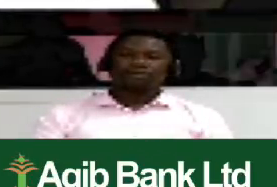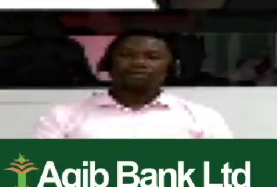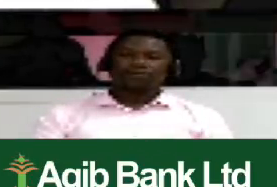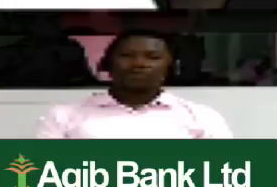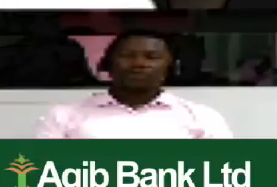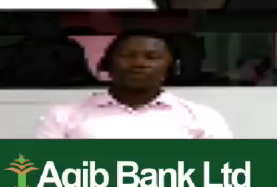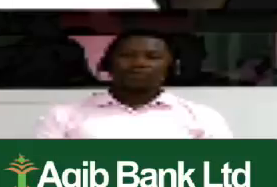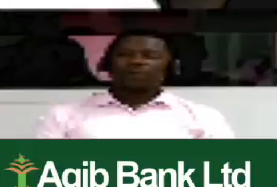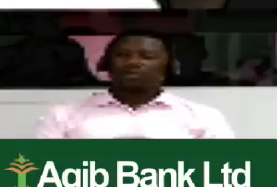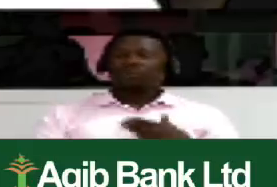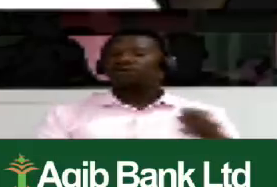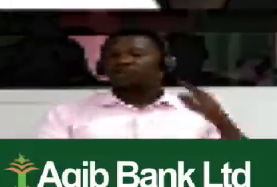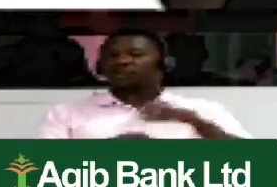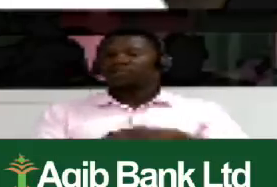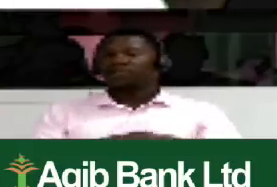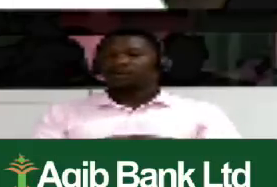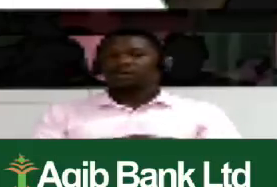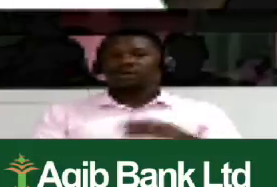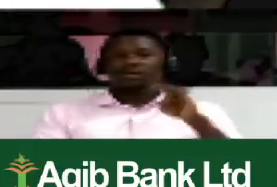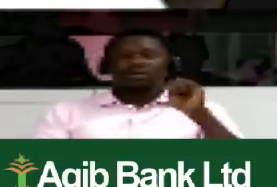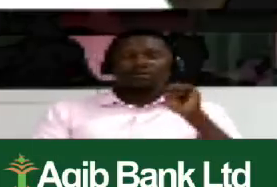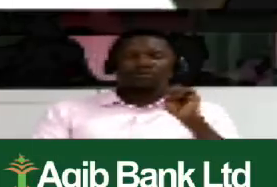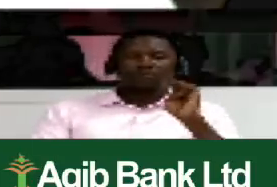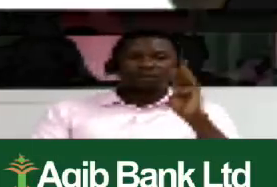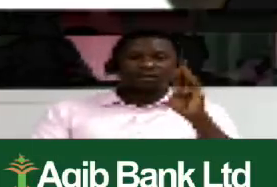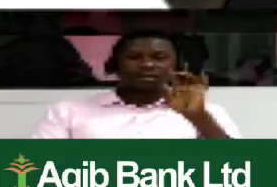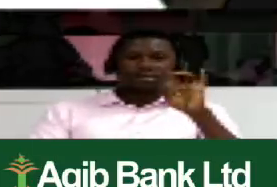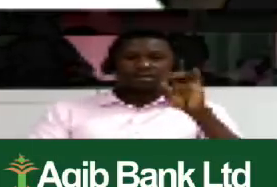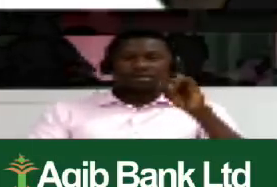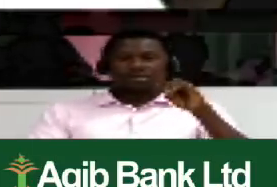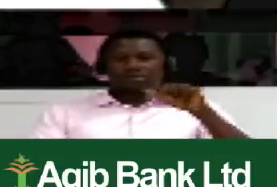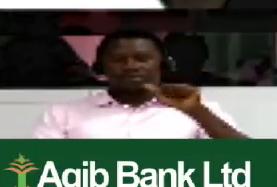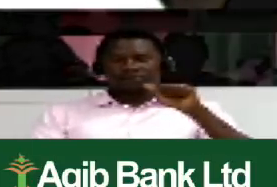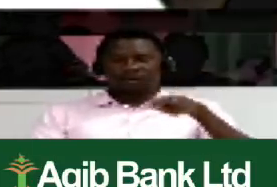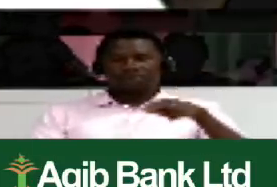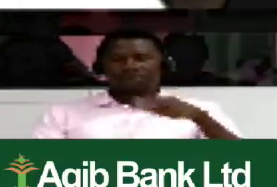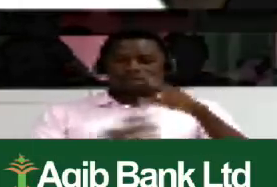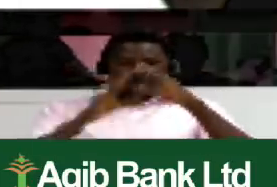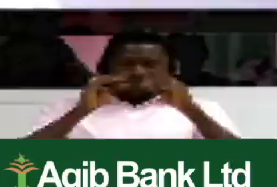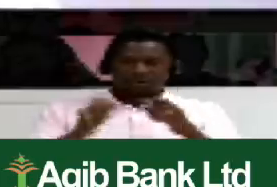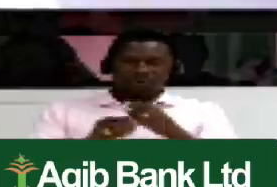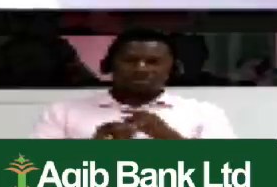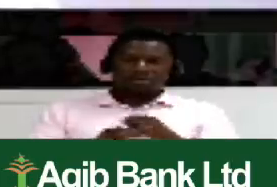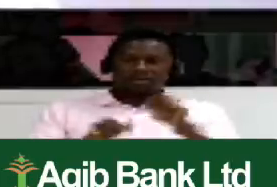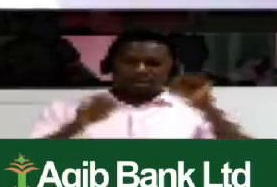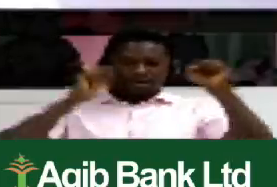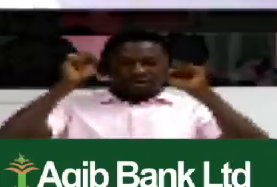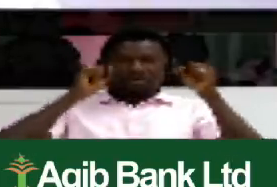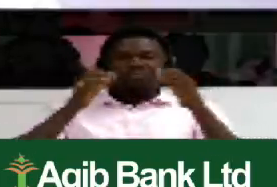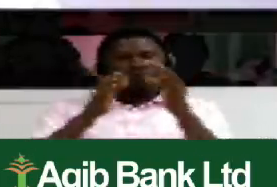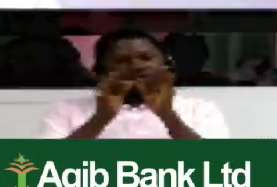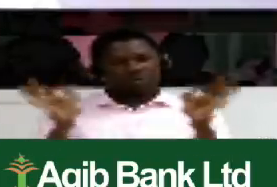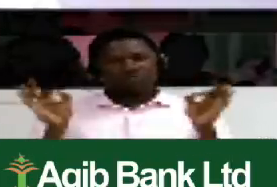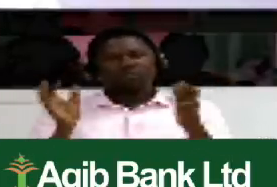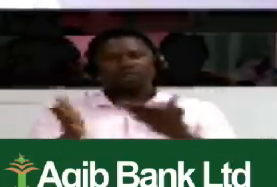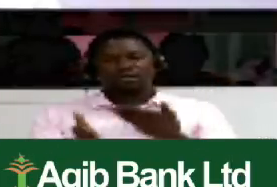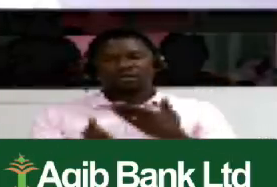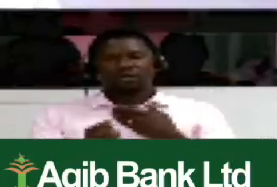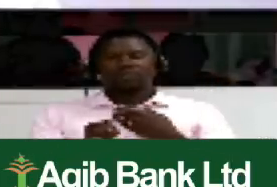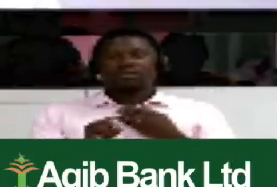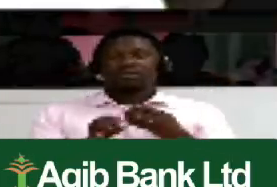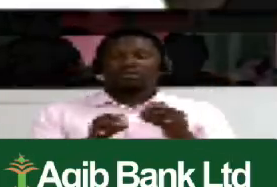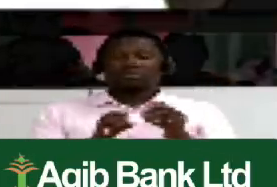So up until Mr. Ibrahim Abari's house, the demonstration had been peaceful. It grew in